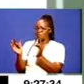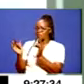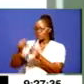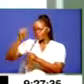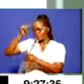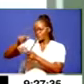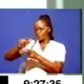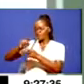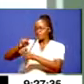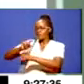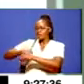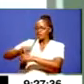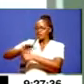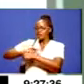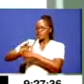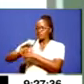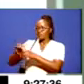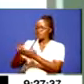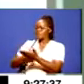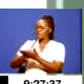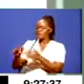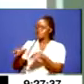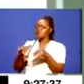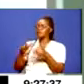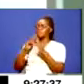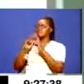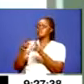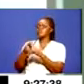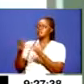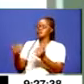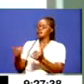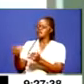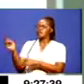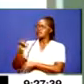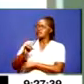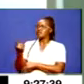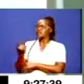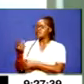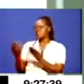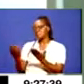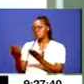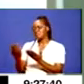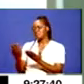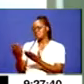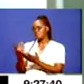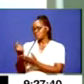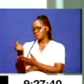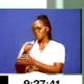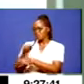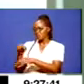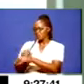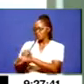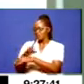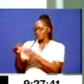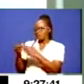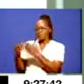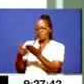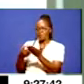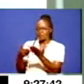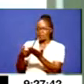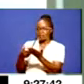it will take you a week to get your result. Now it takes you a day to get it, or even some few hours to get it. This is all technology that comes